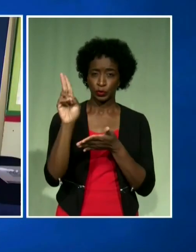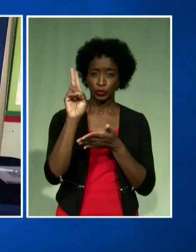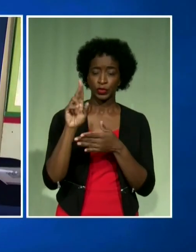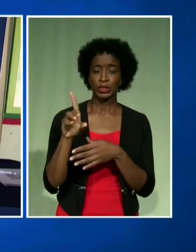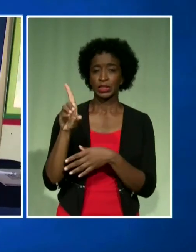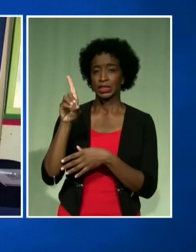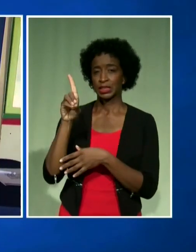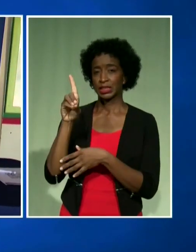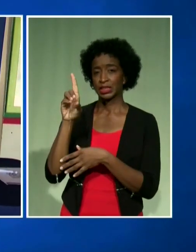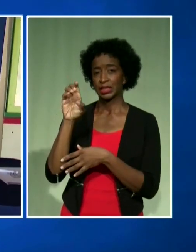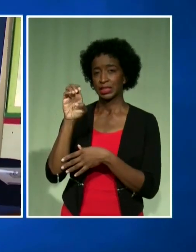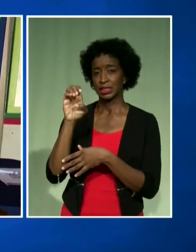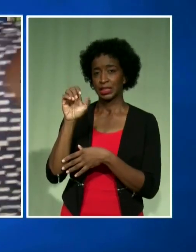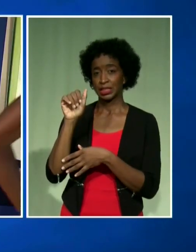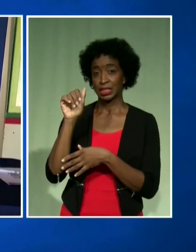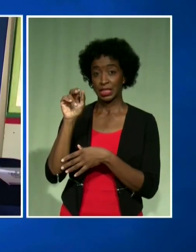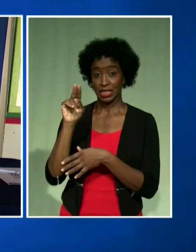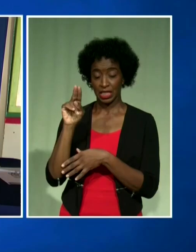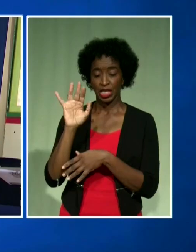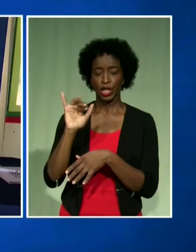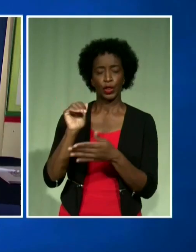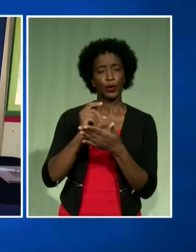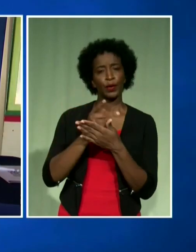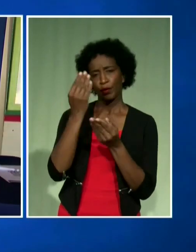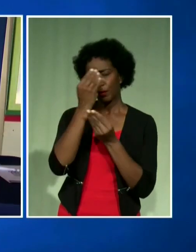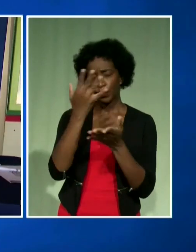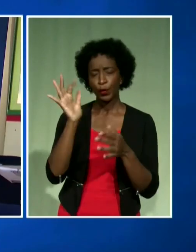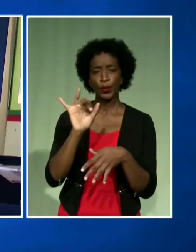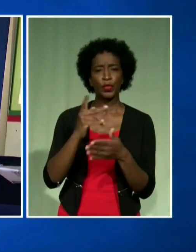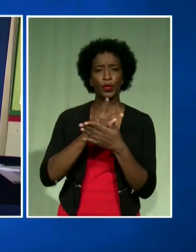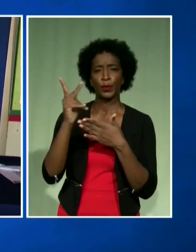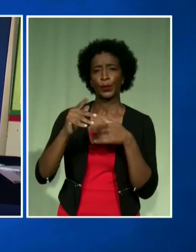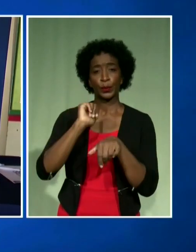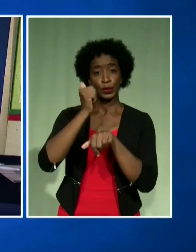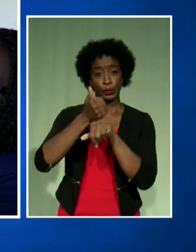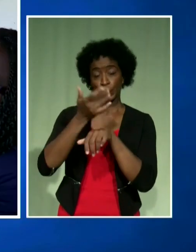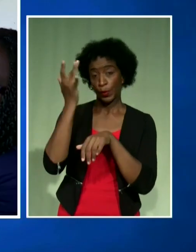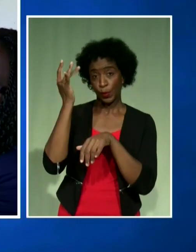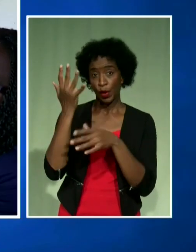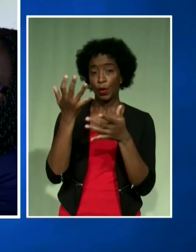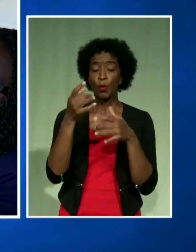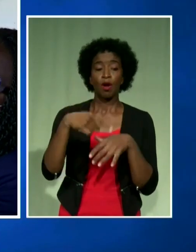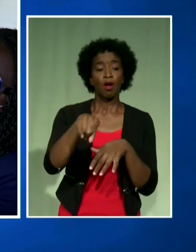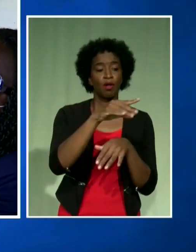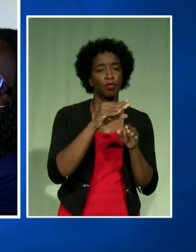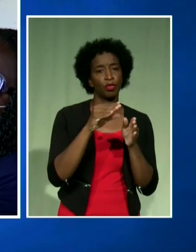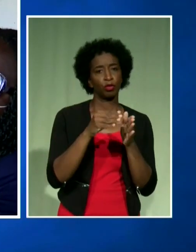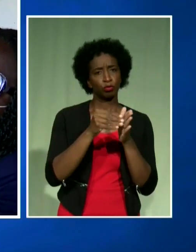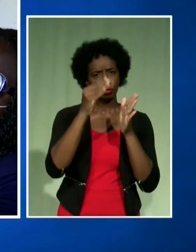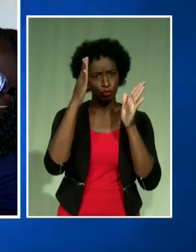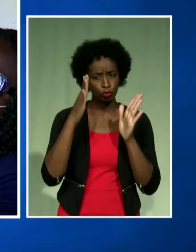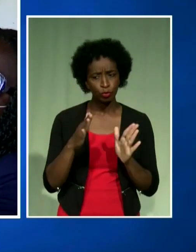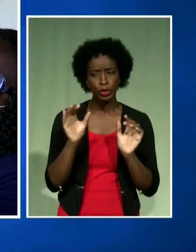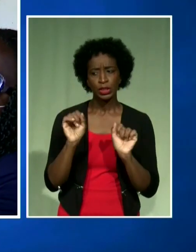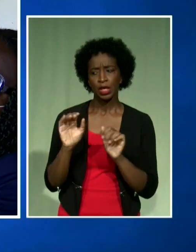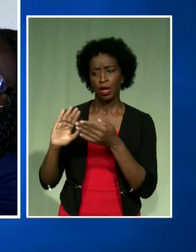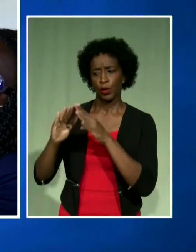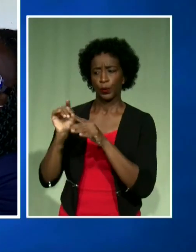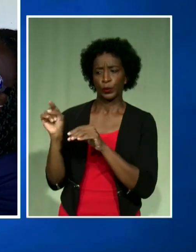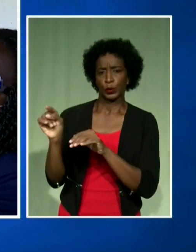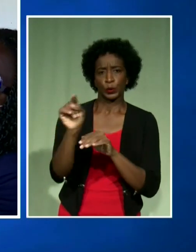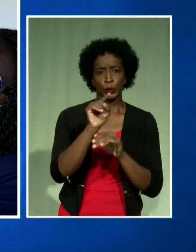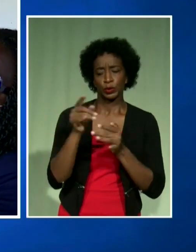students get to interact with the community. Almost 400 of our students in semester